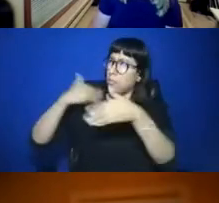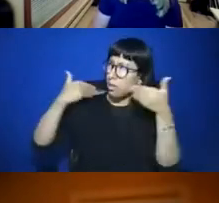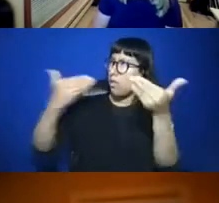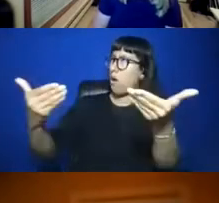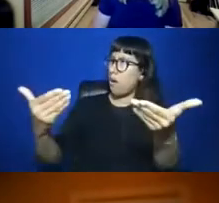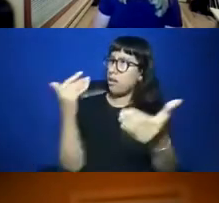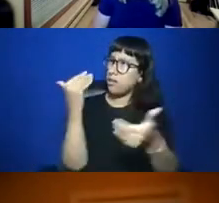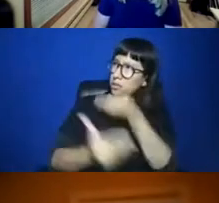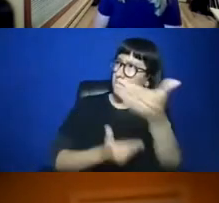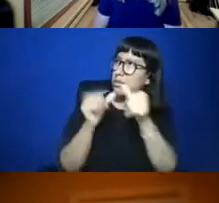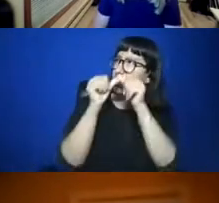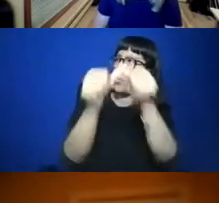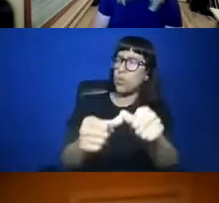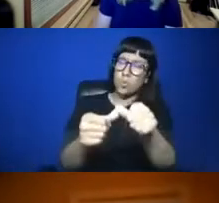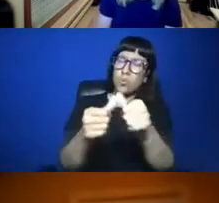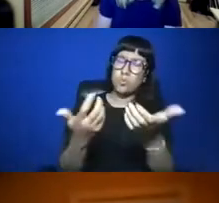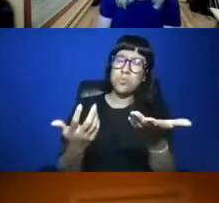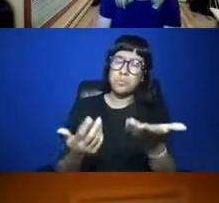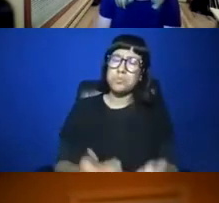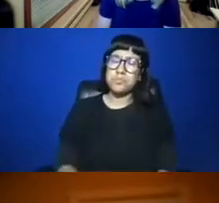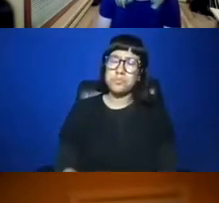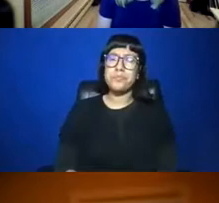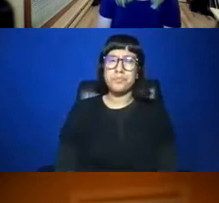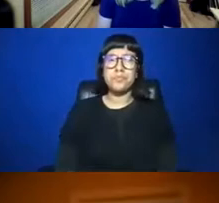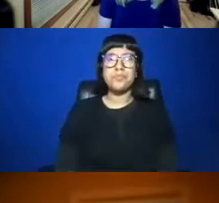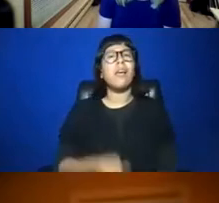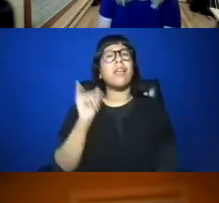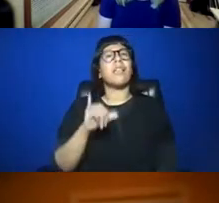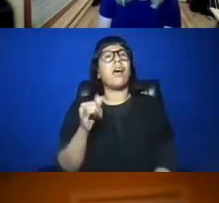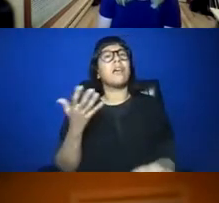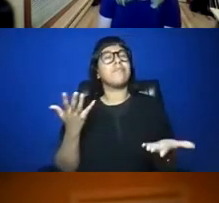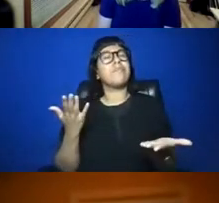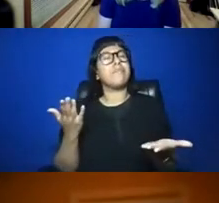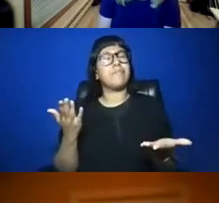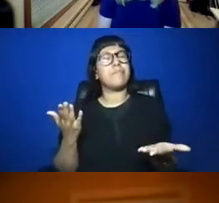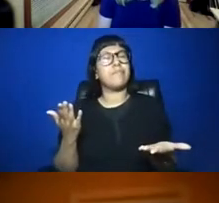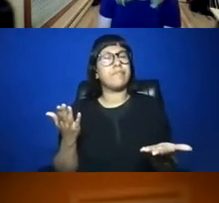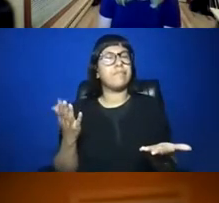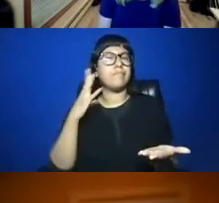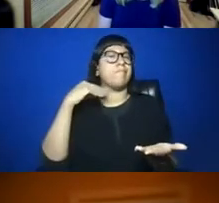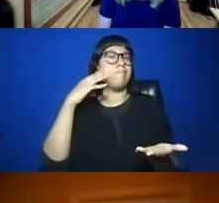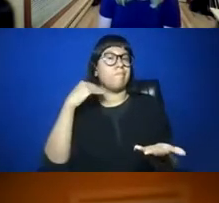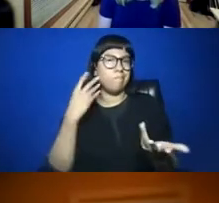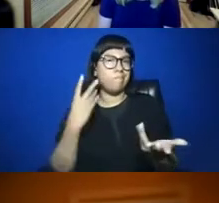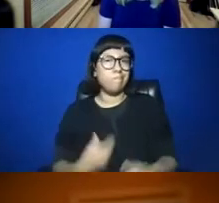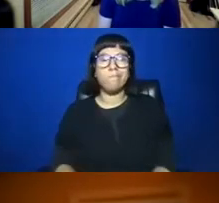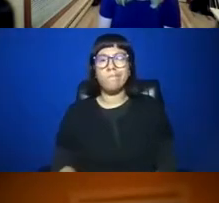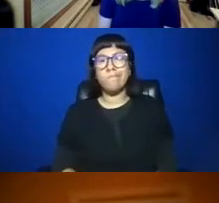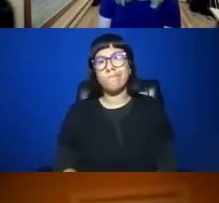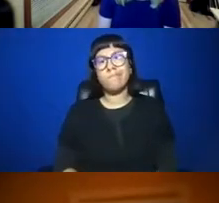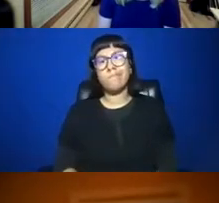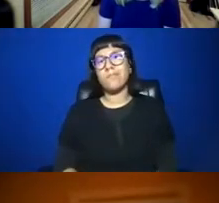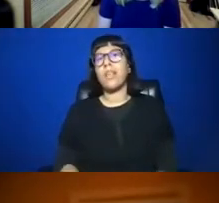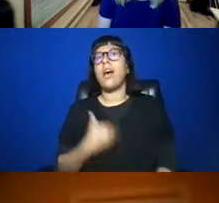things. So that's kind of like, you know, so I'm too busy